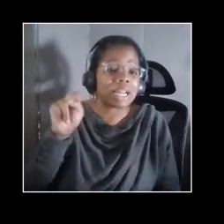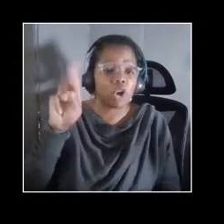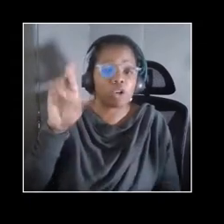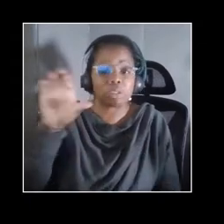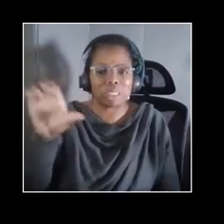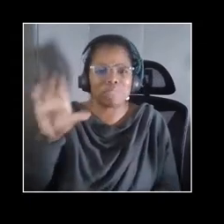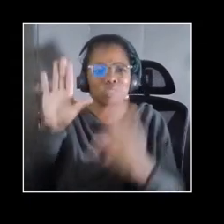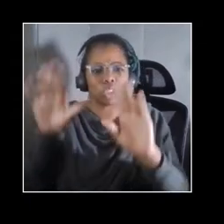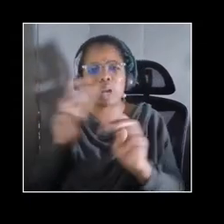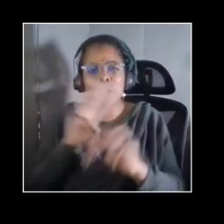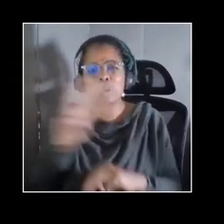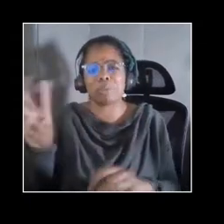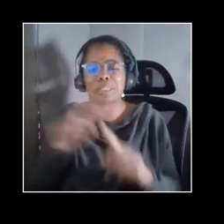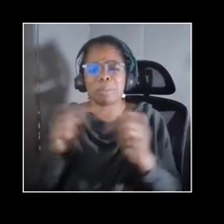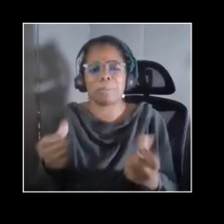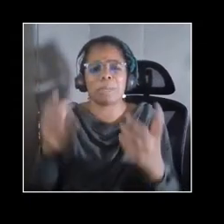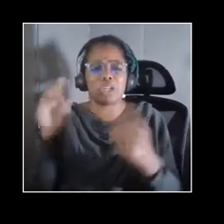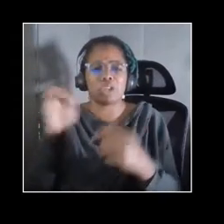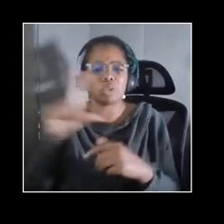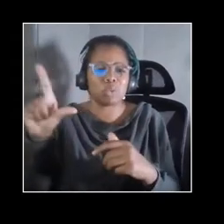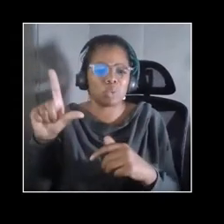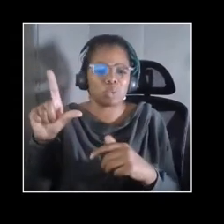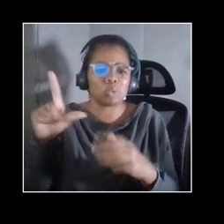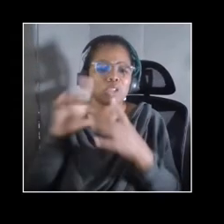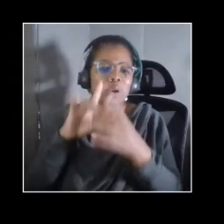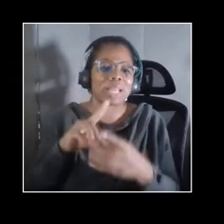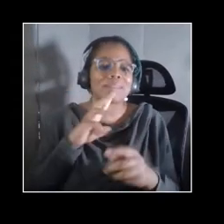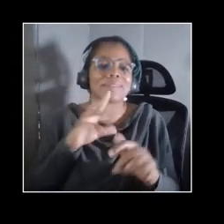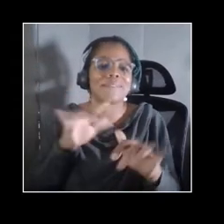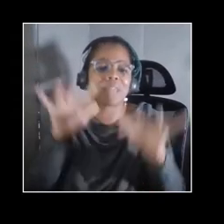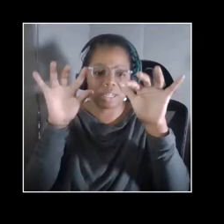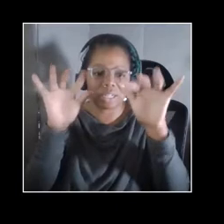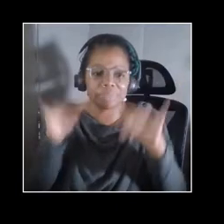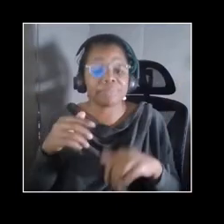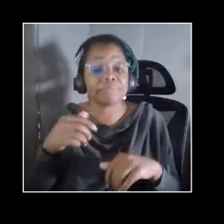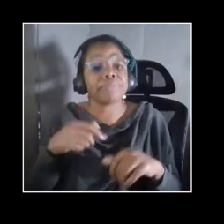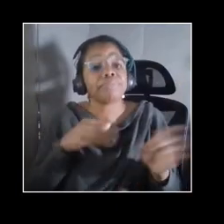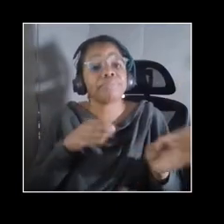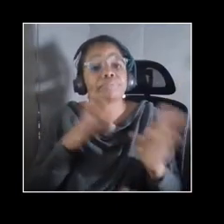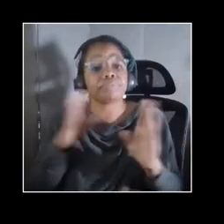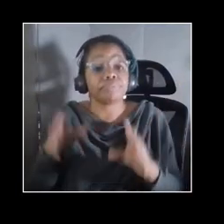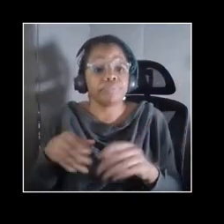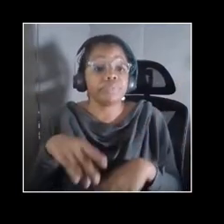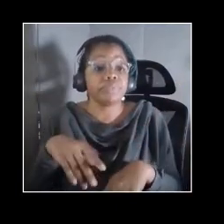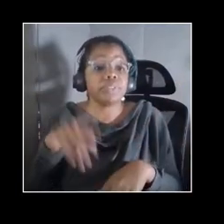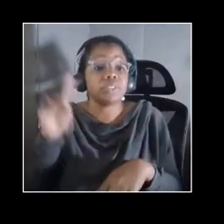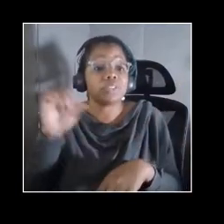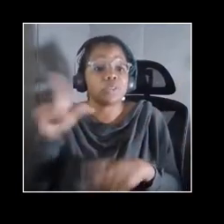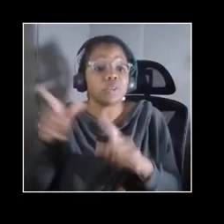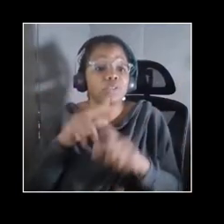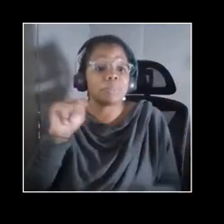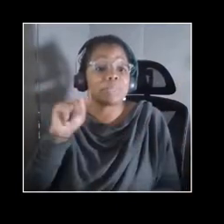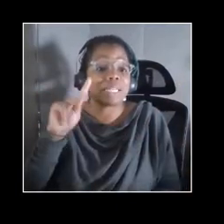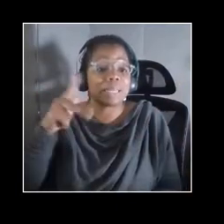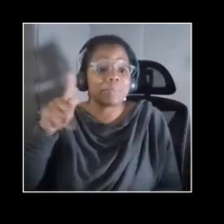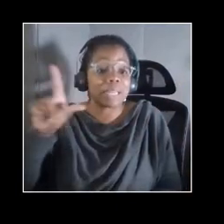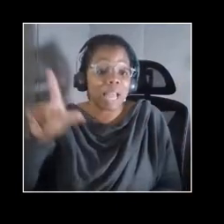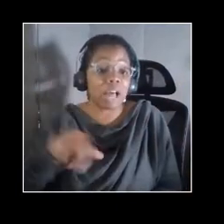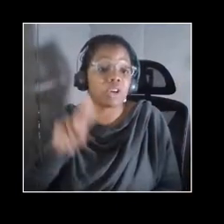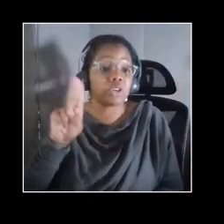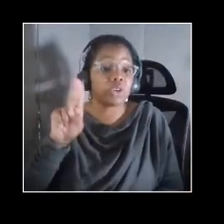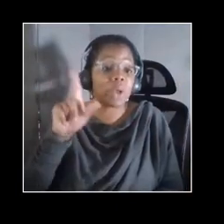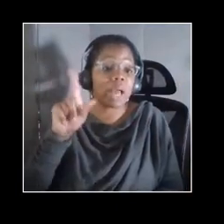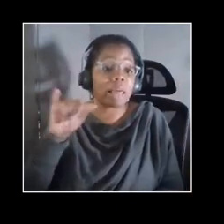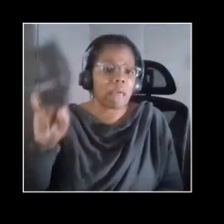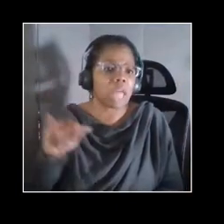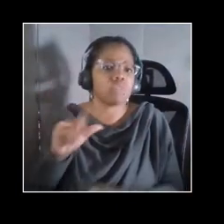However, a lot of these tools are really around flooding. We then looked at existing tools in TPL or ULI. These are great